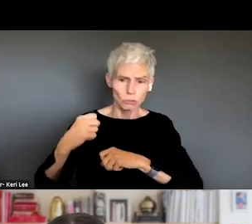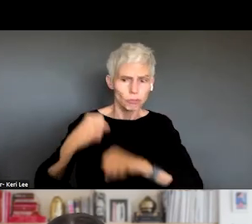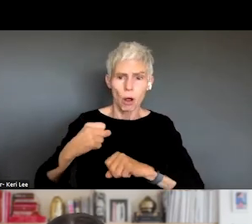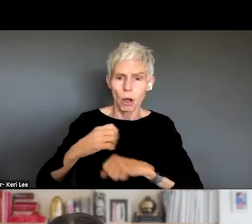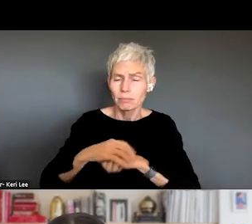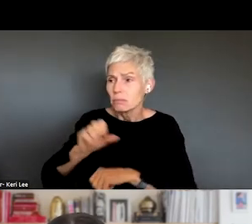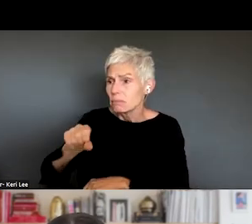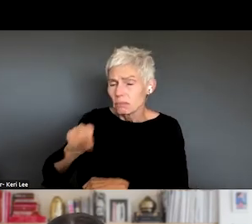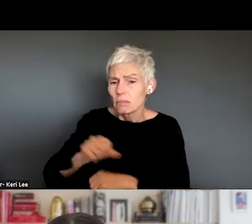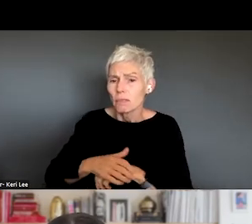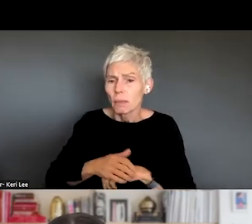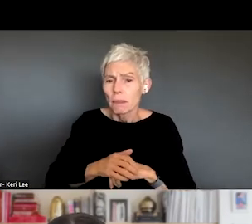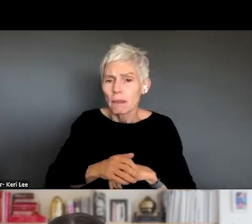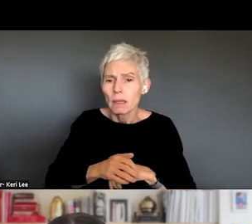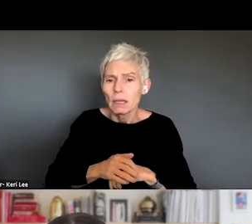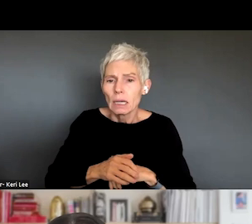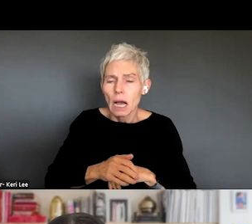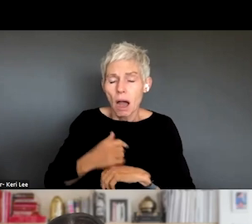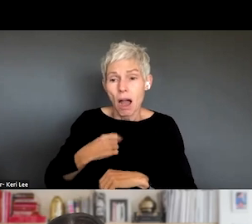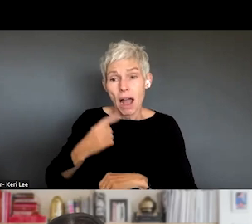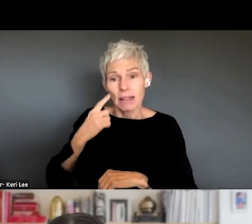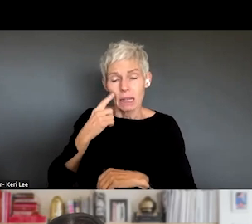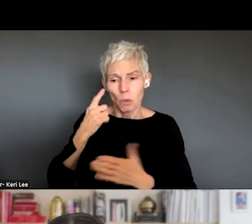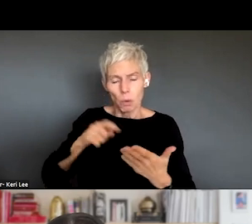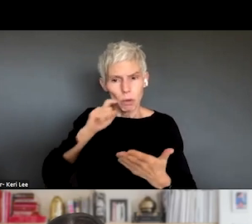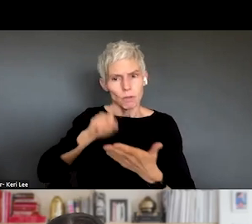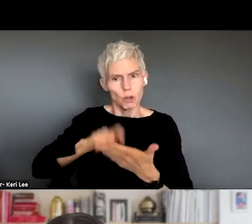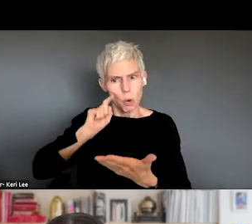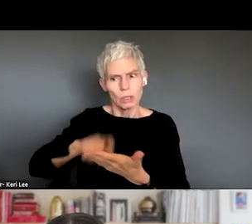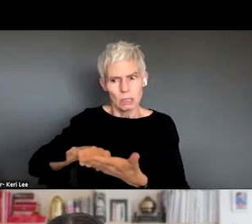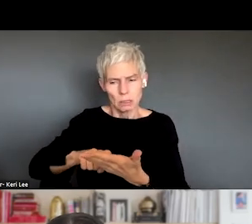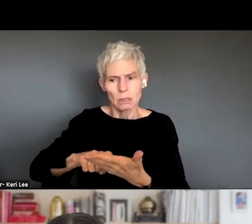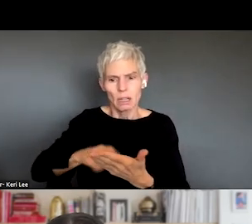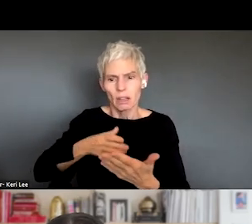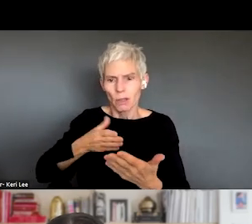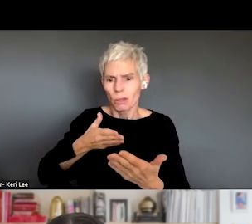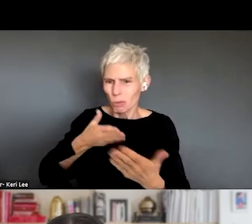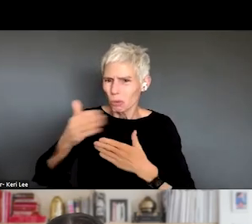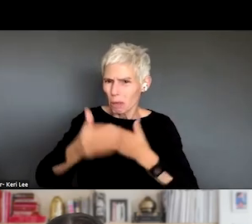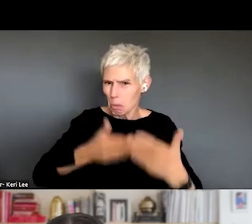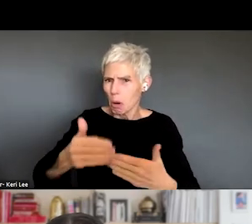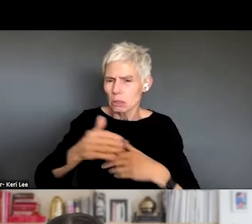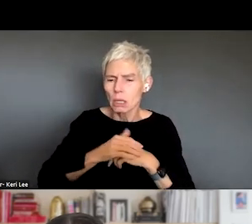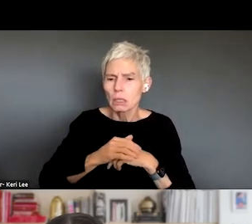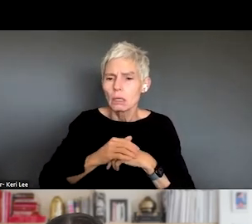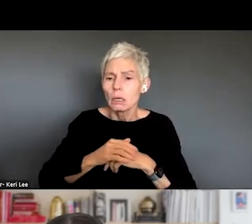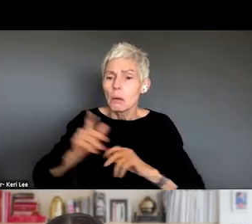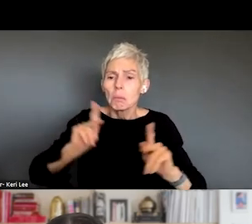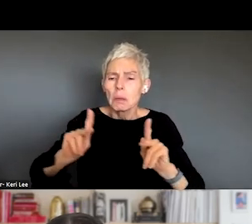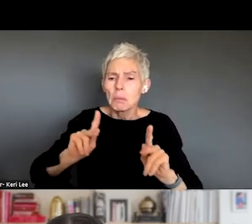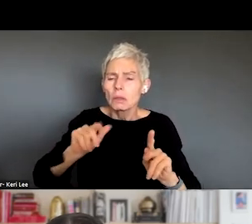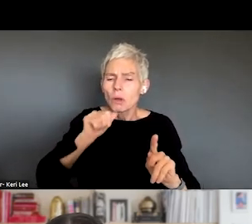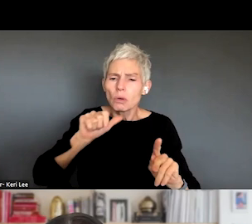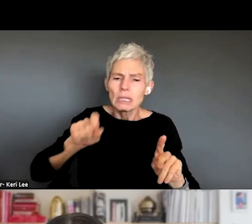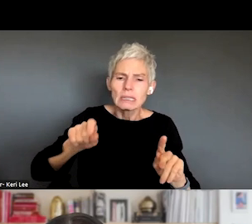Absolutely. I think that what we've found is that oftentimes, people don't